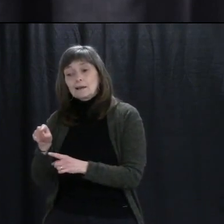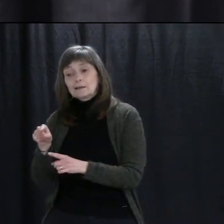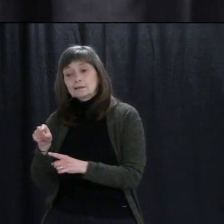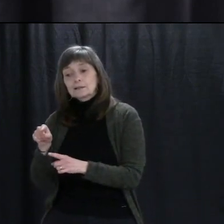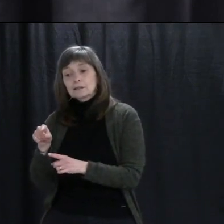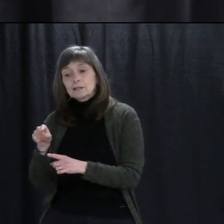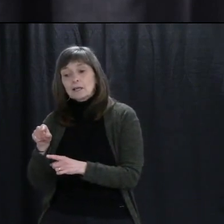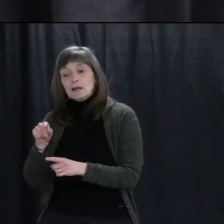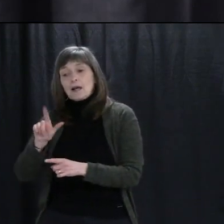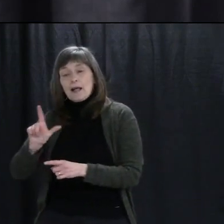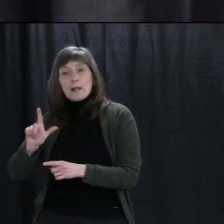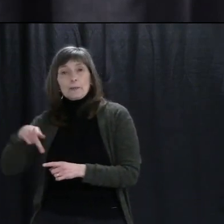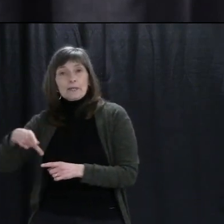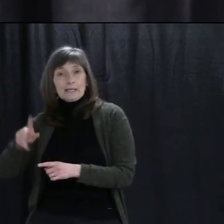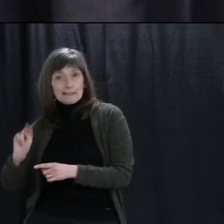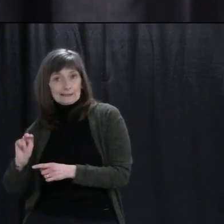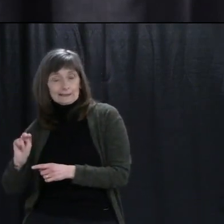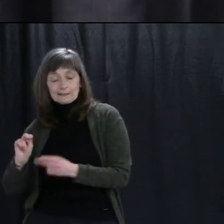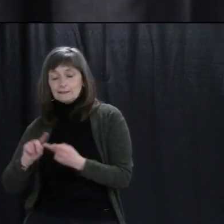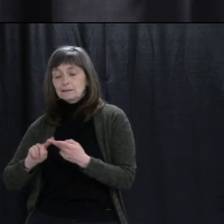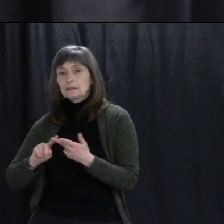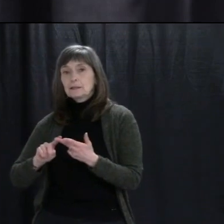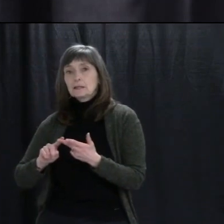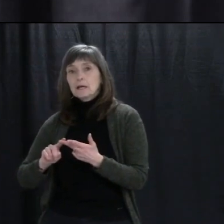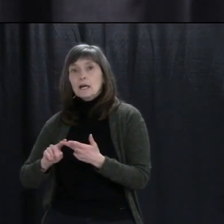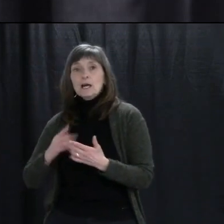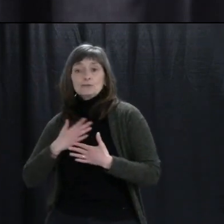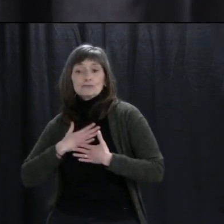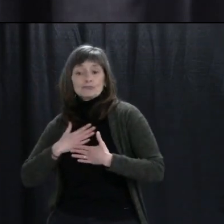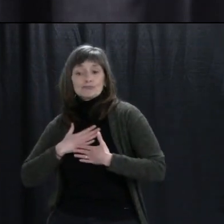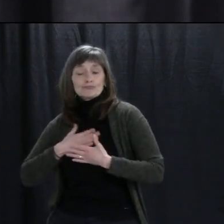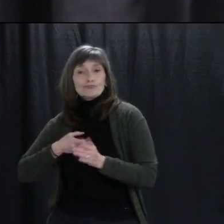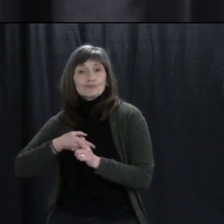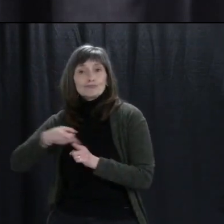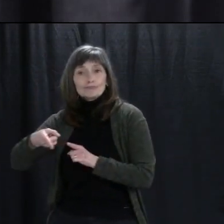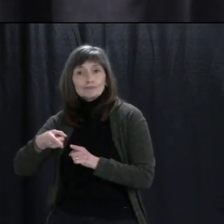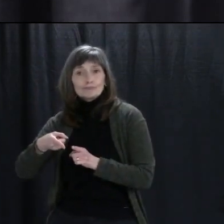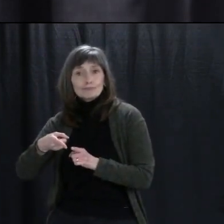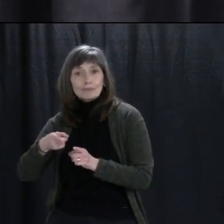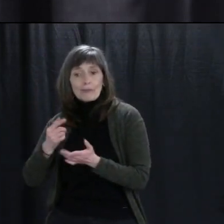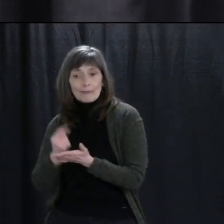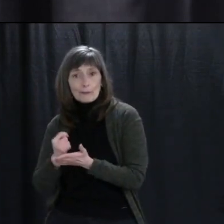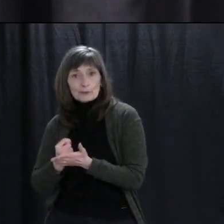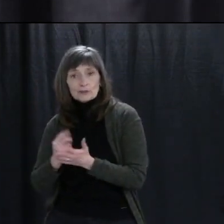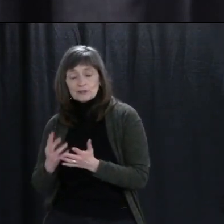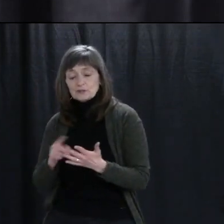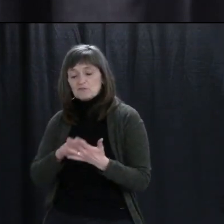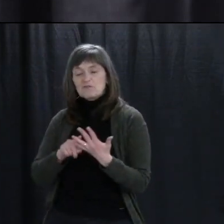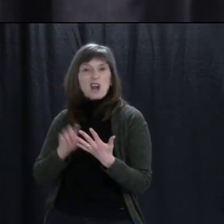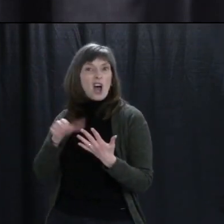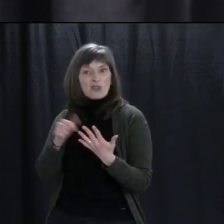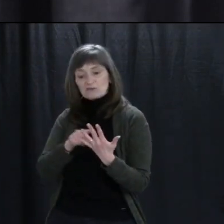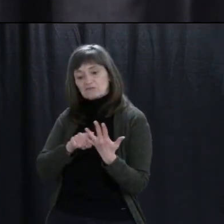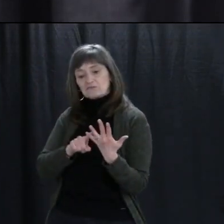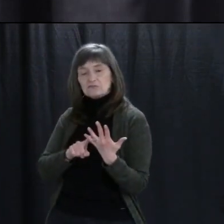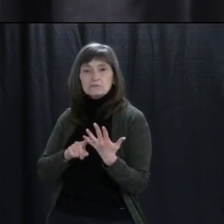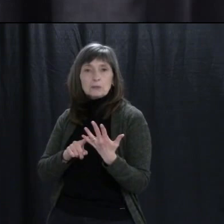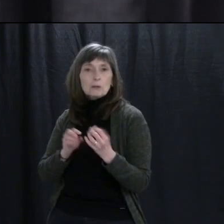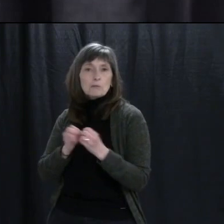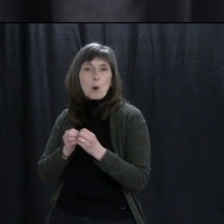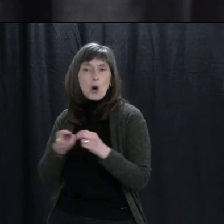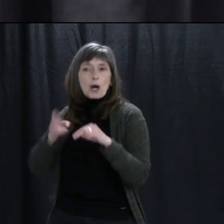licensed practical nurses, respiratory therapists, and other workers in healthcare who would be at elevated